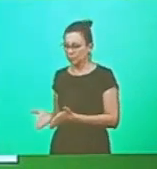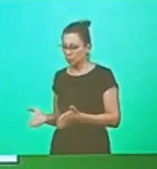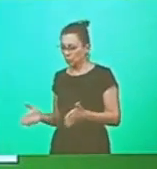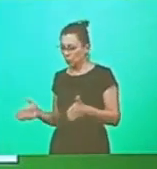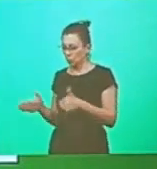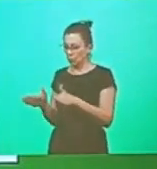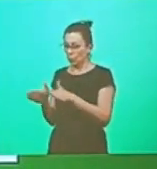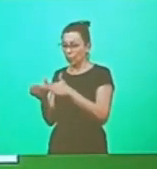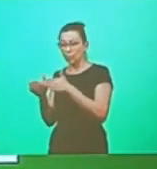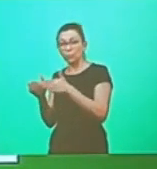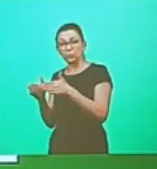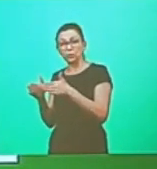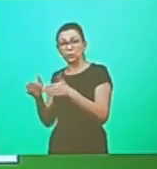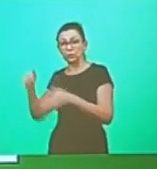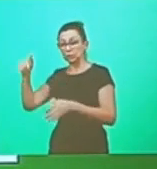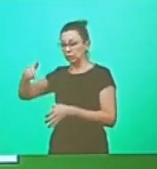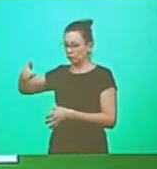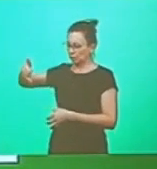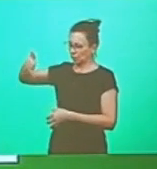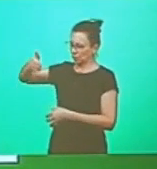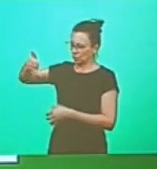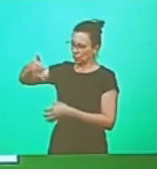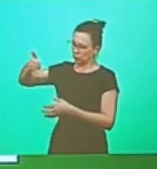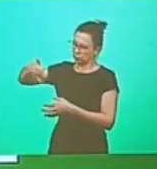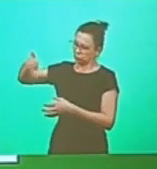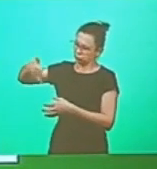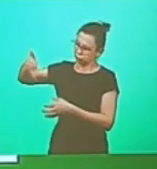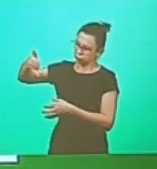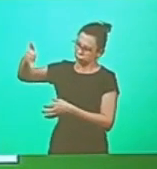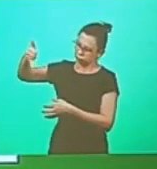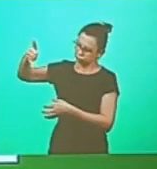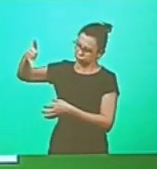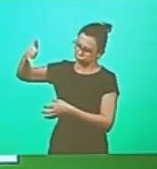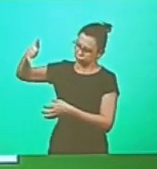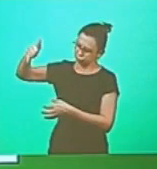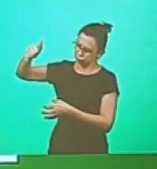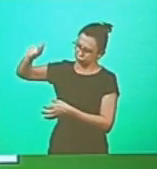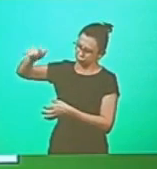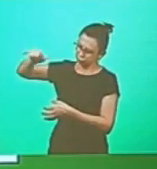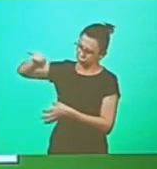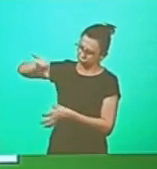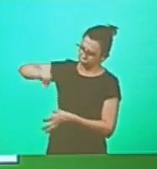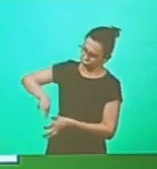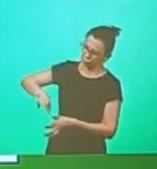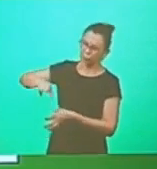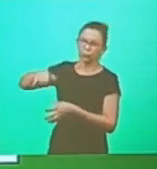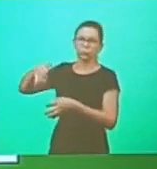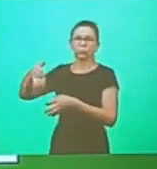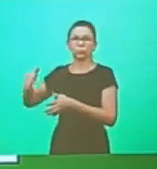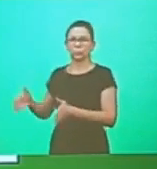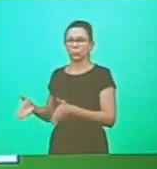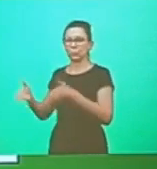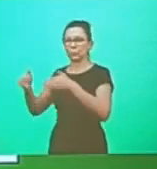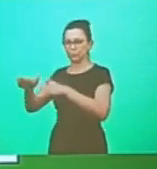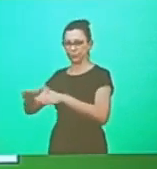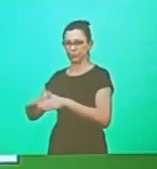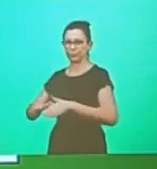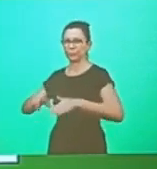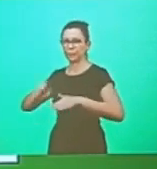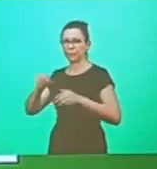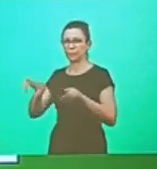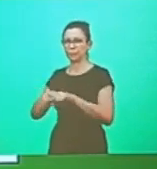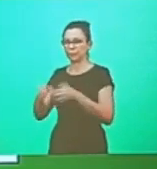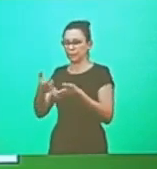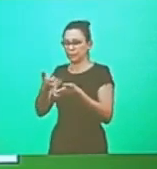lit and oil on the side, and extra oil. And why did they have this extra oil?